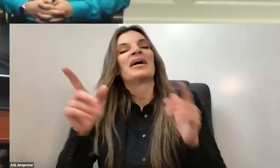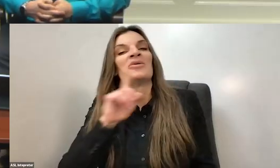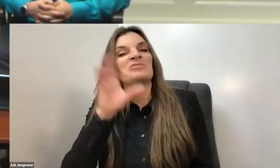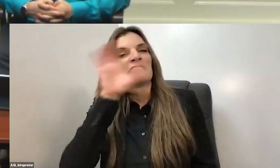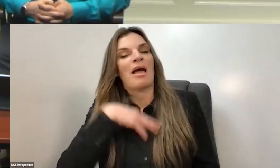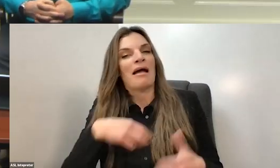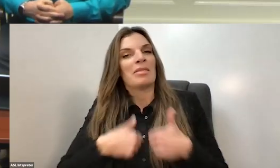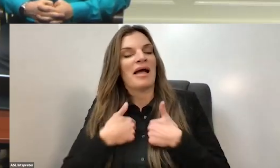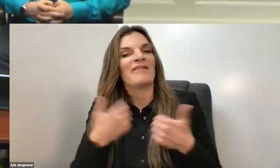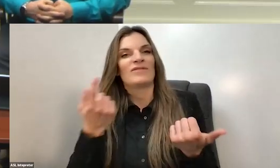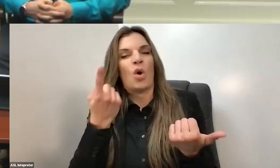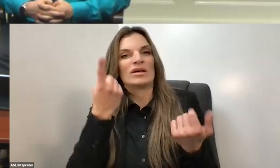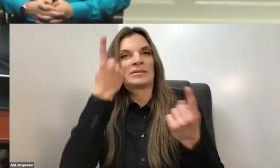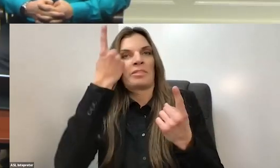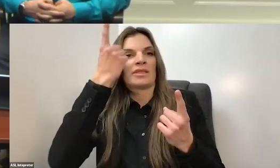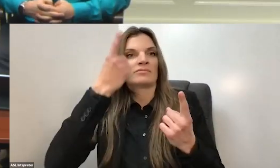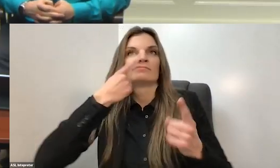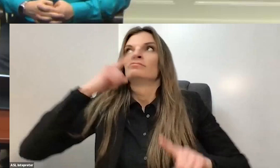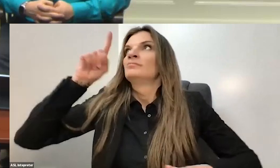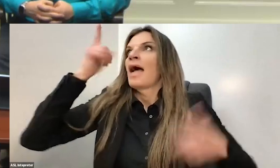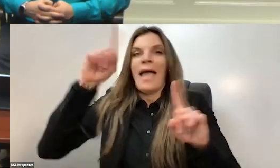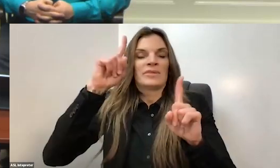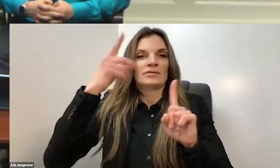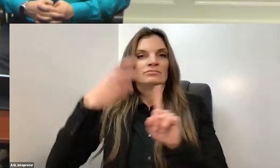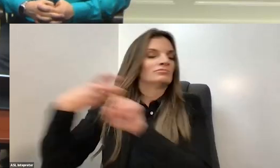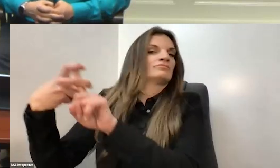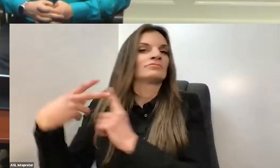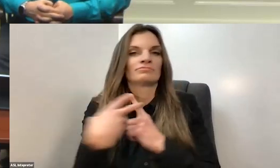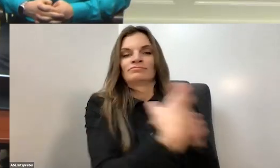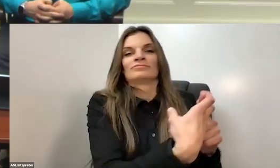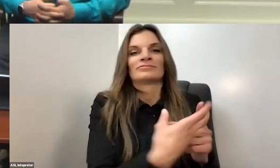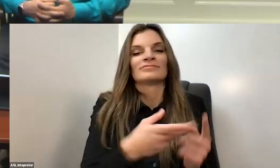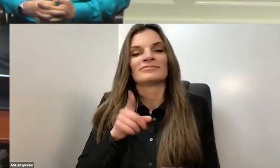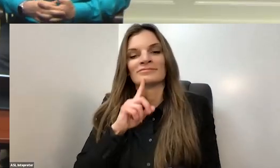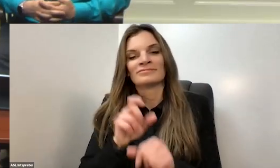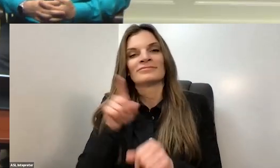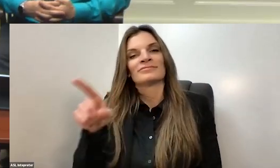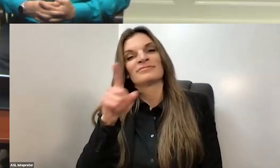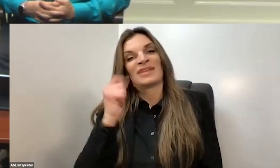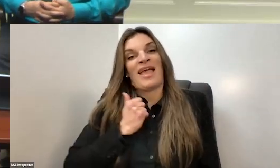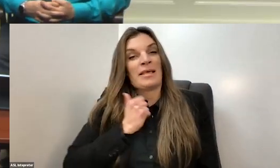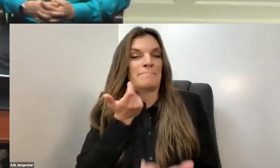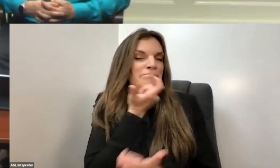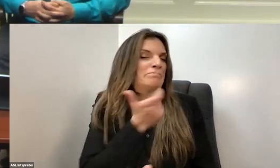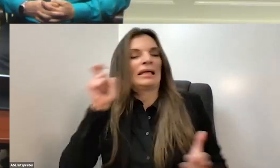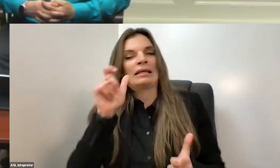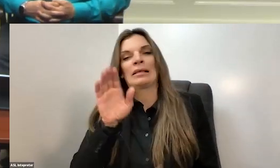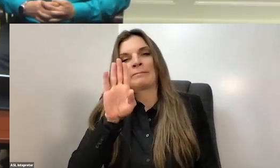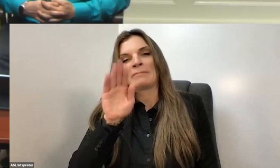resume ended up on the desk of the manager of the IT accessibility team at Canada's largest bank, that being